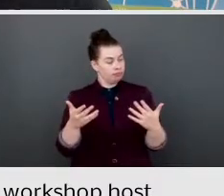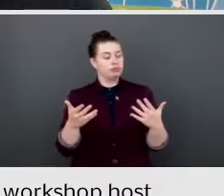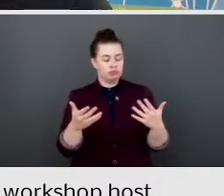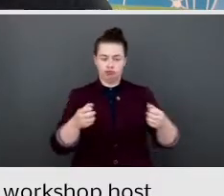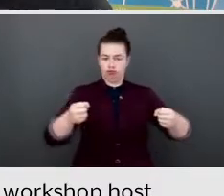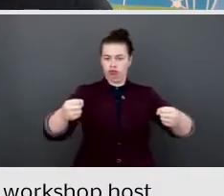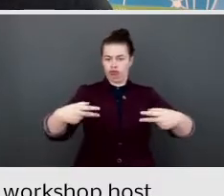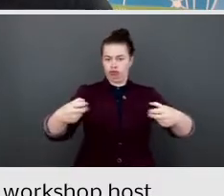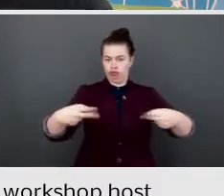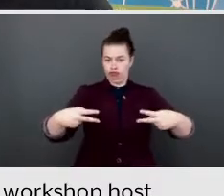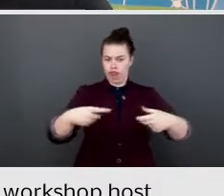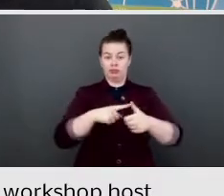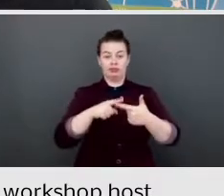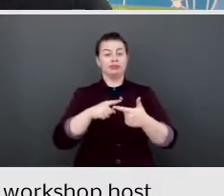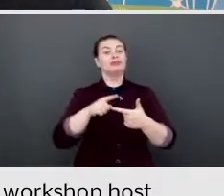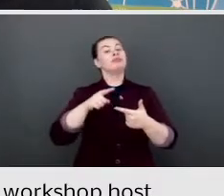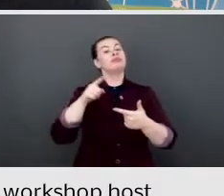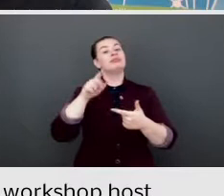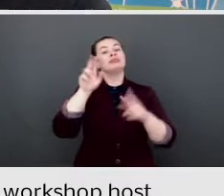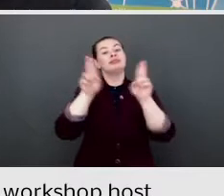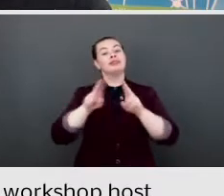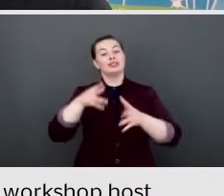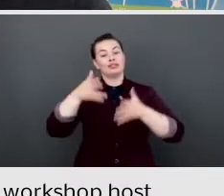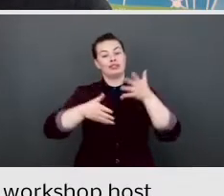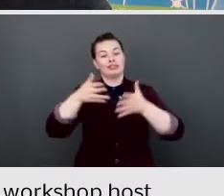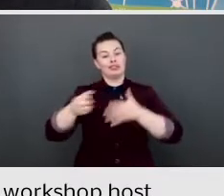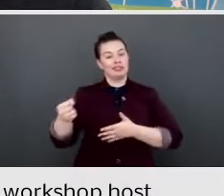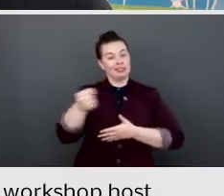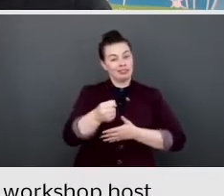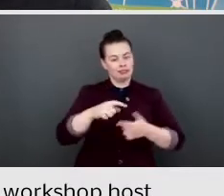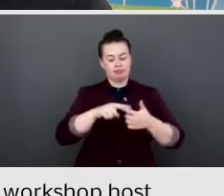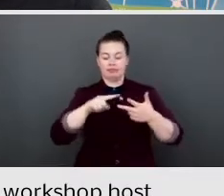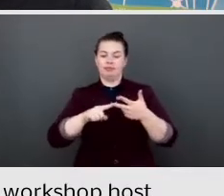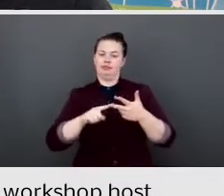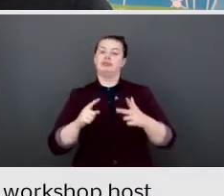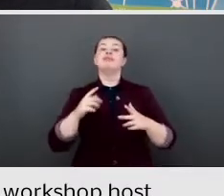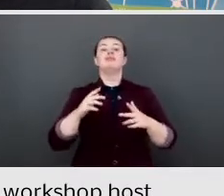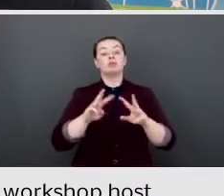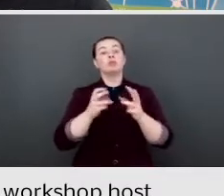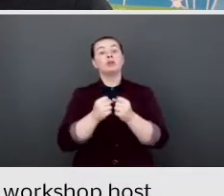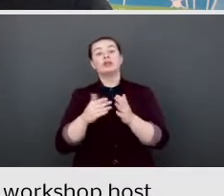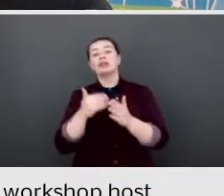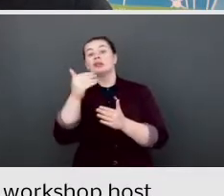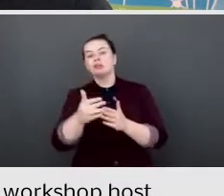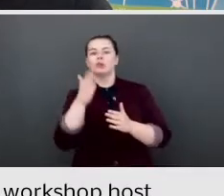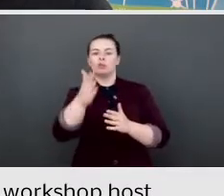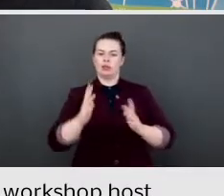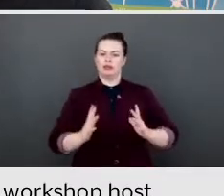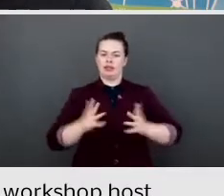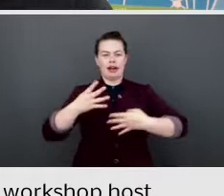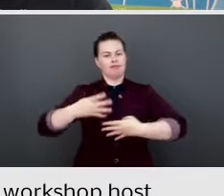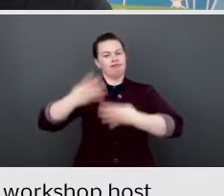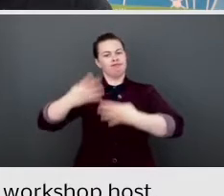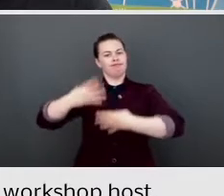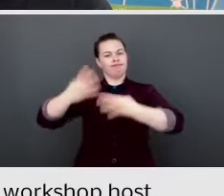content today, we provide subtitles, international sign interpretation, as well as live transcripts